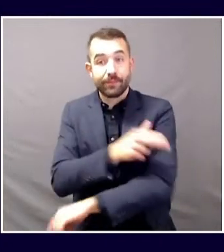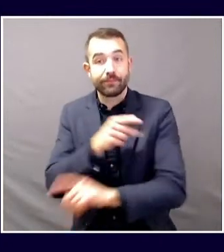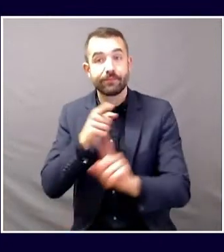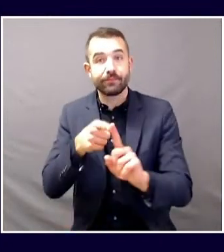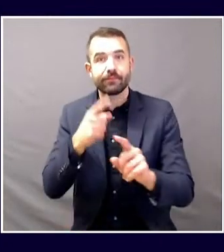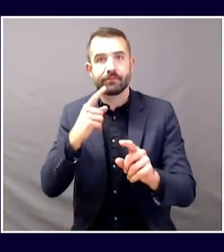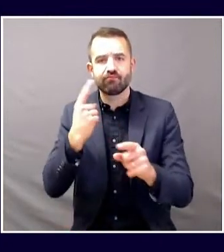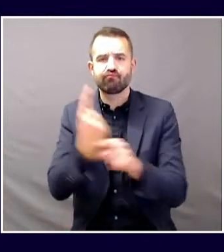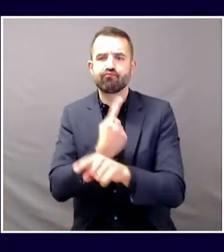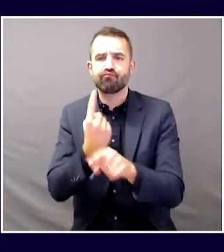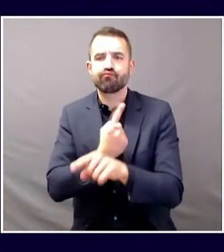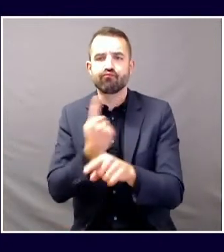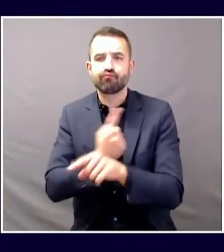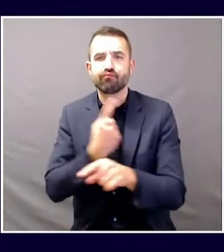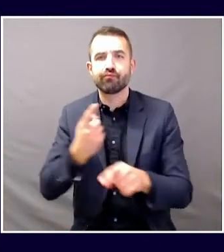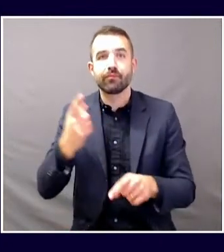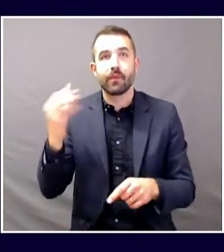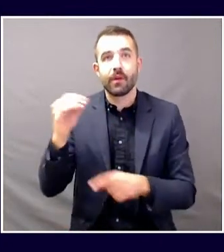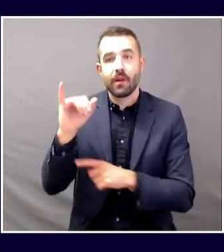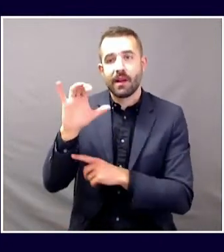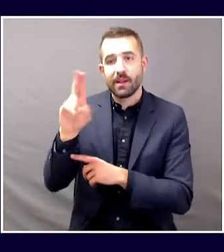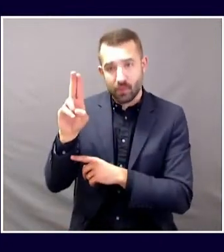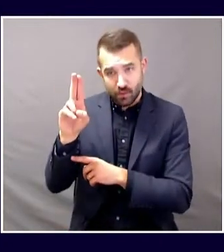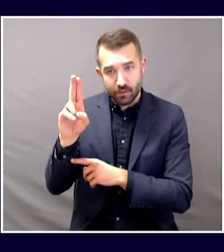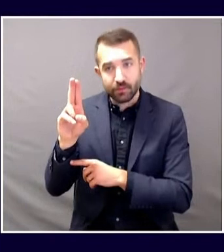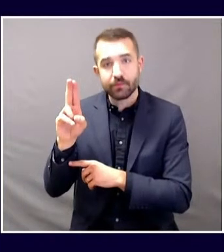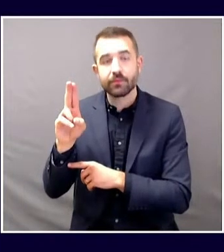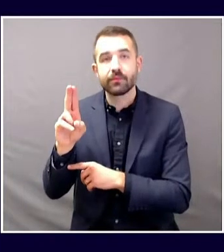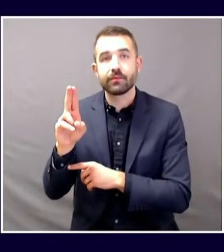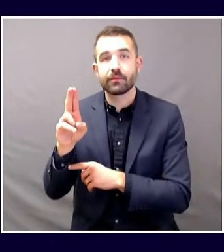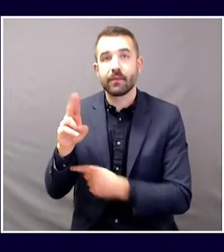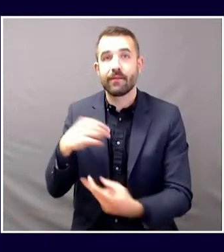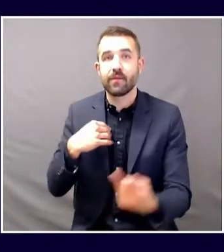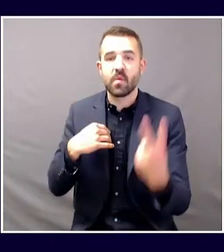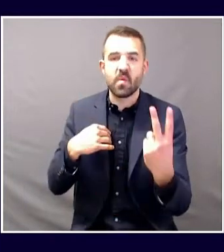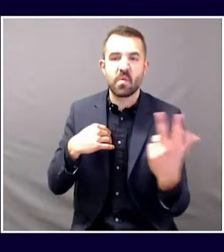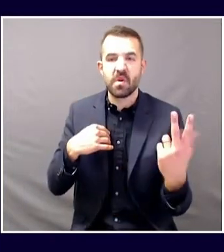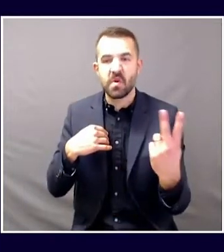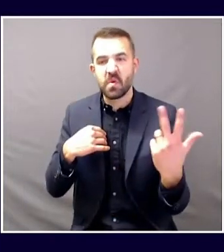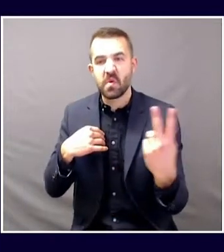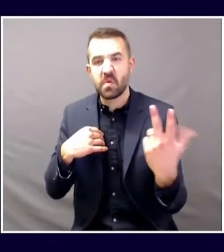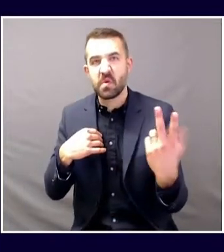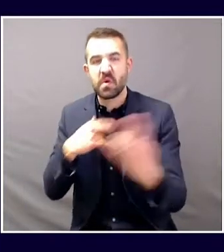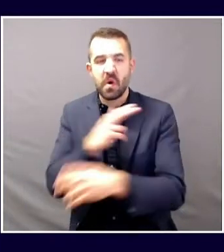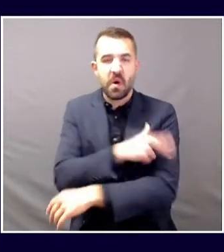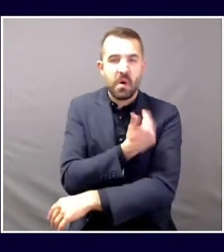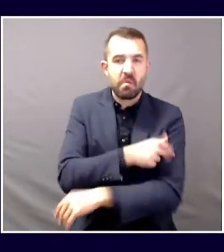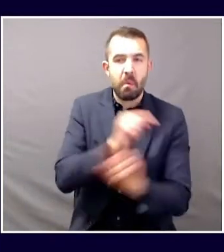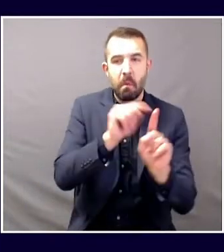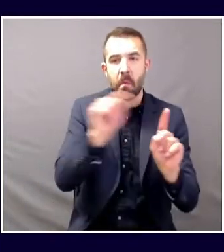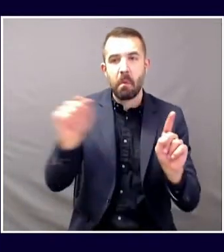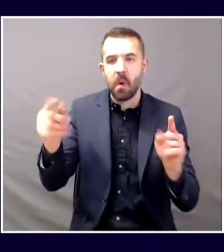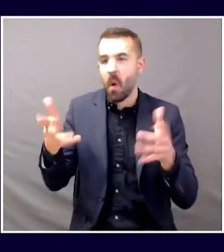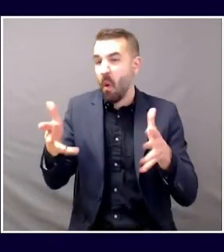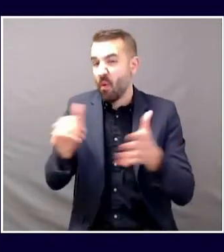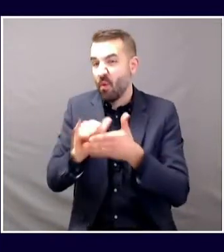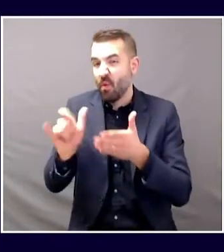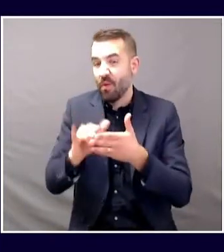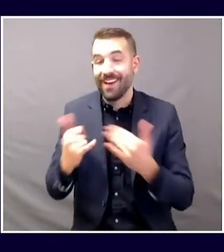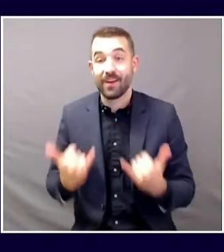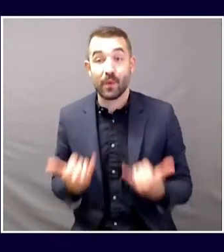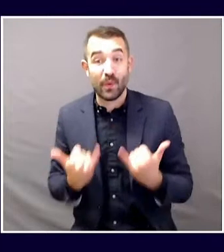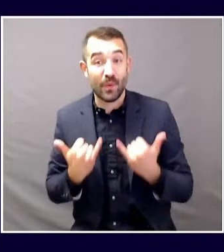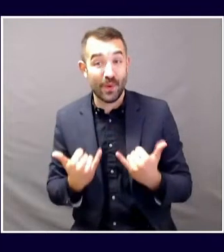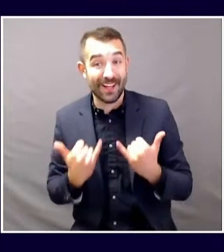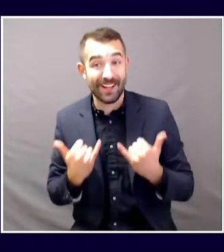beds, were in 2 or 3 tertiary care facilities. But as the healthcare system has gotten more